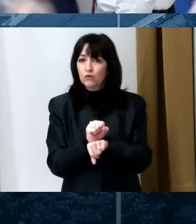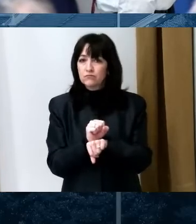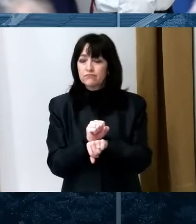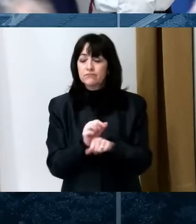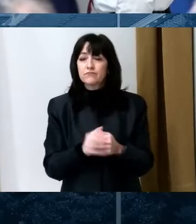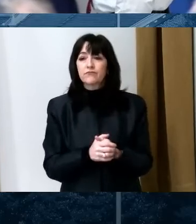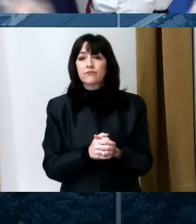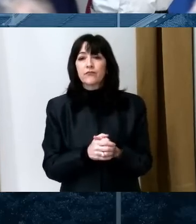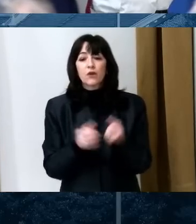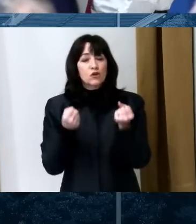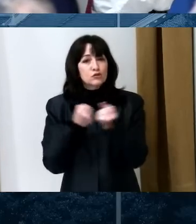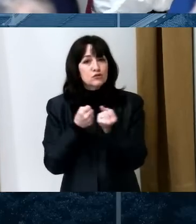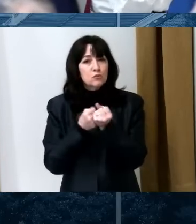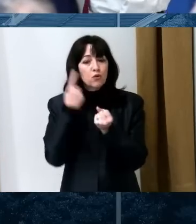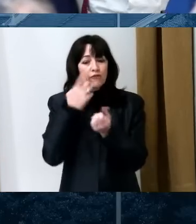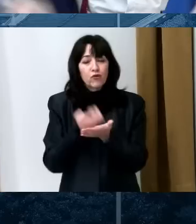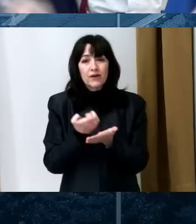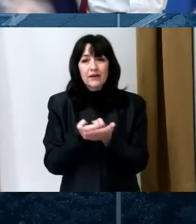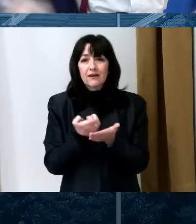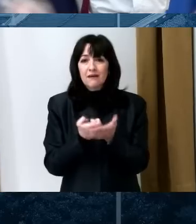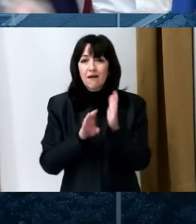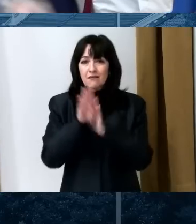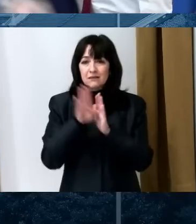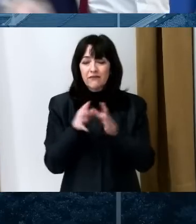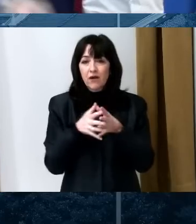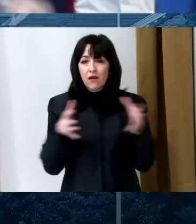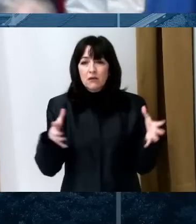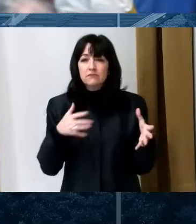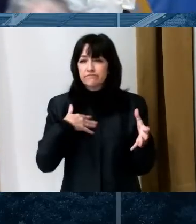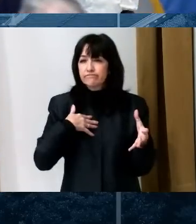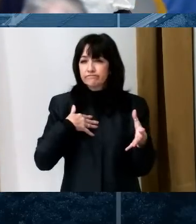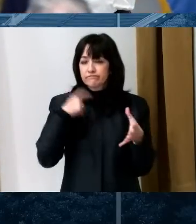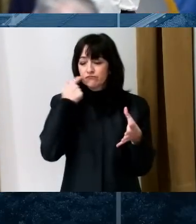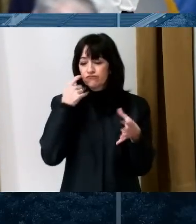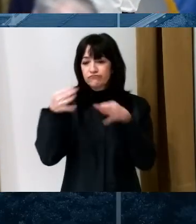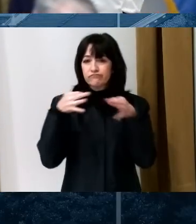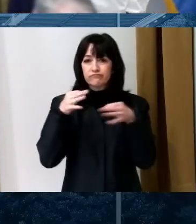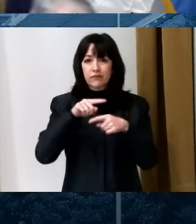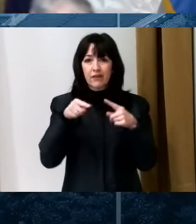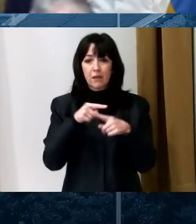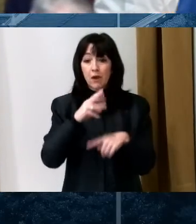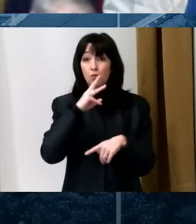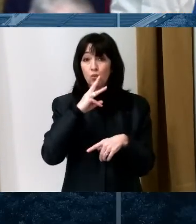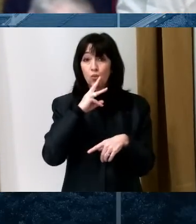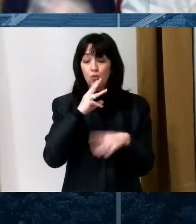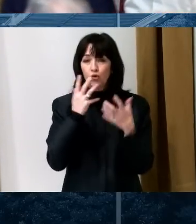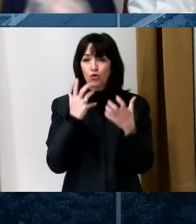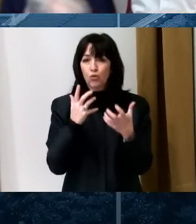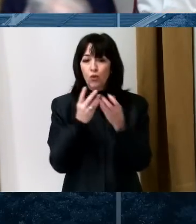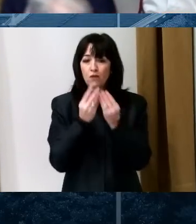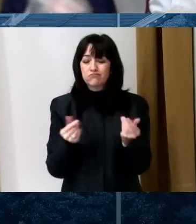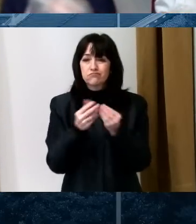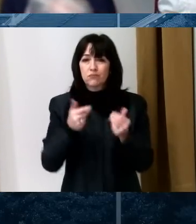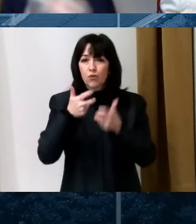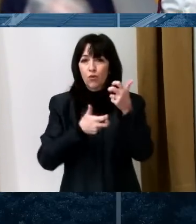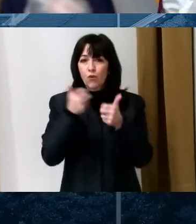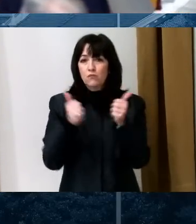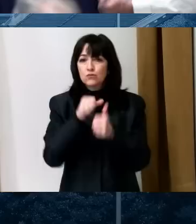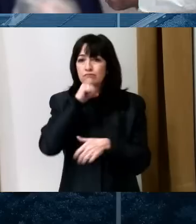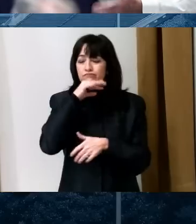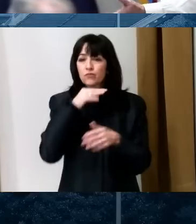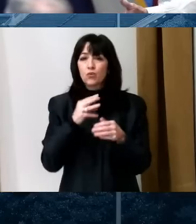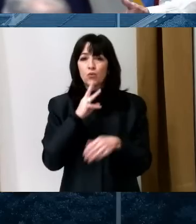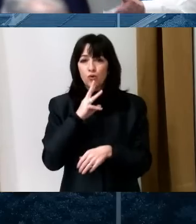economic development, infrastructure. I mentioned the clean water and other environmental initiatives. So here are the big buckets in public